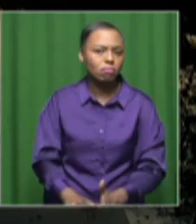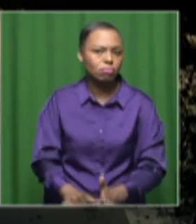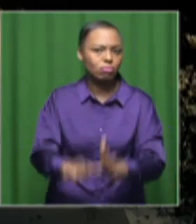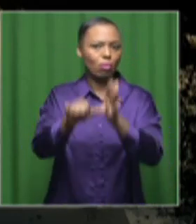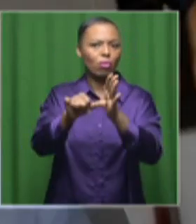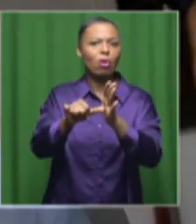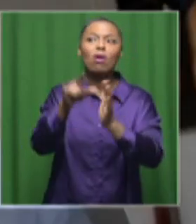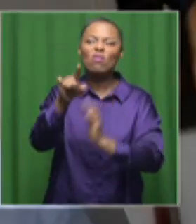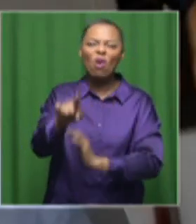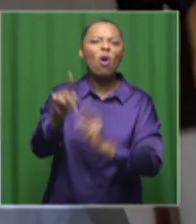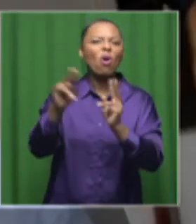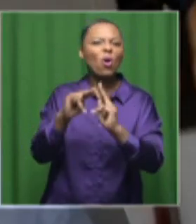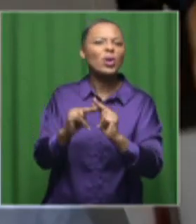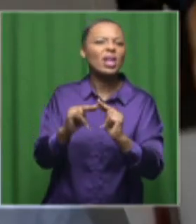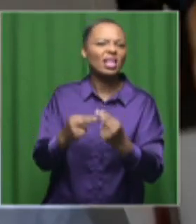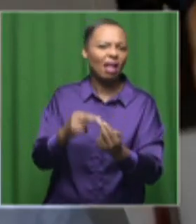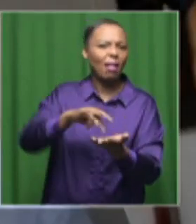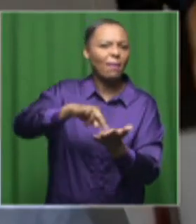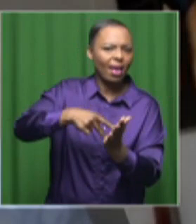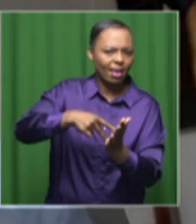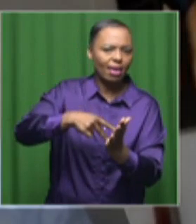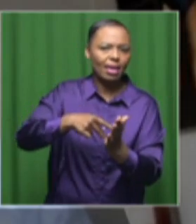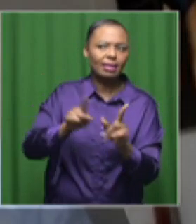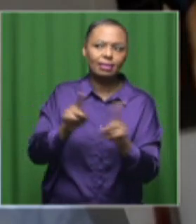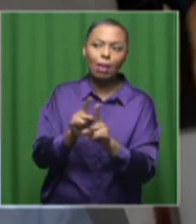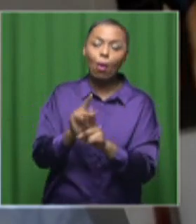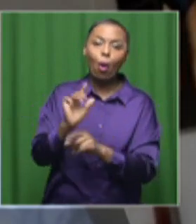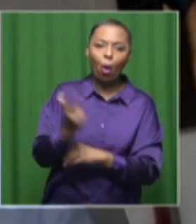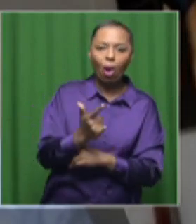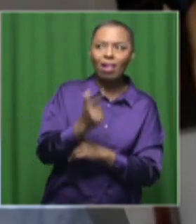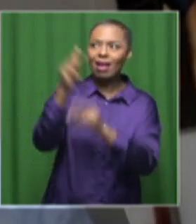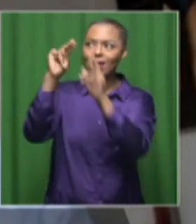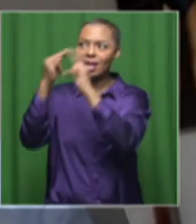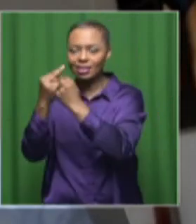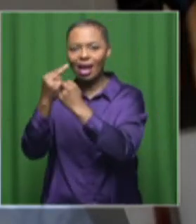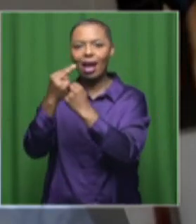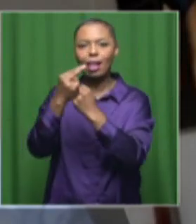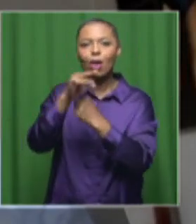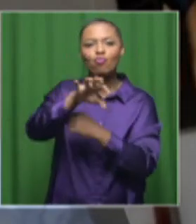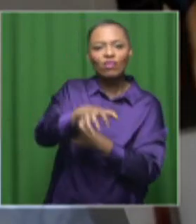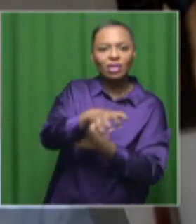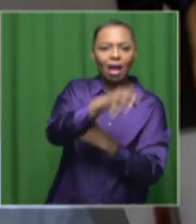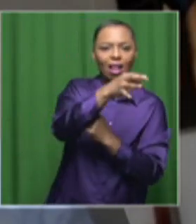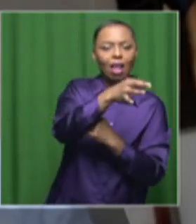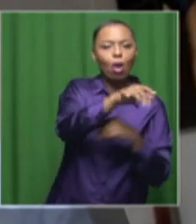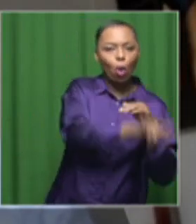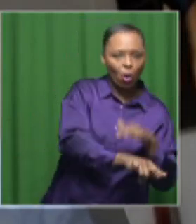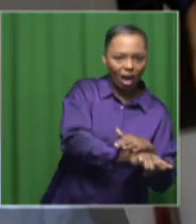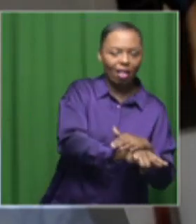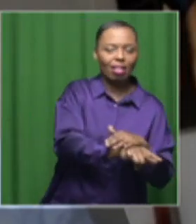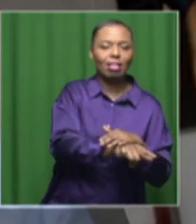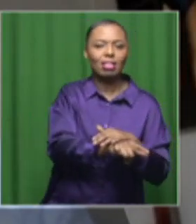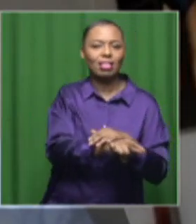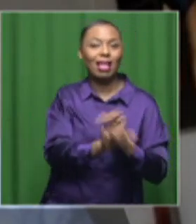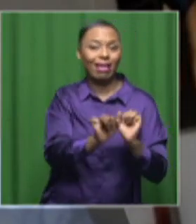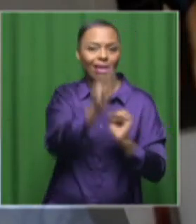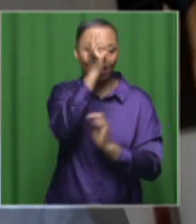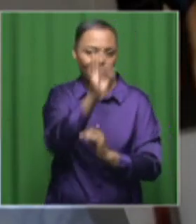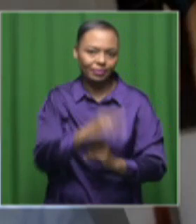national planning in all spheres of government. The undercount in the report is of